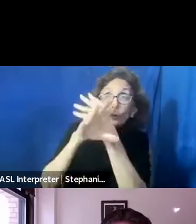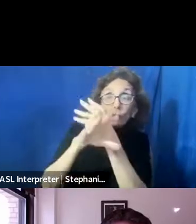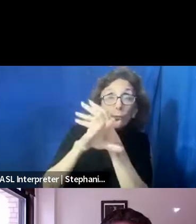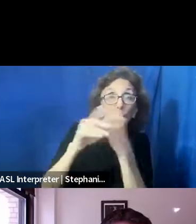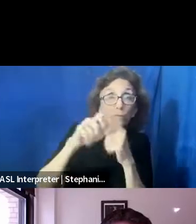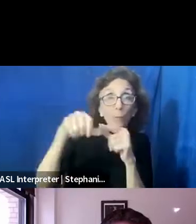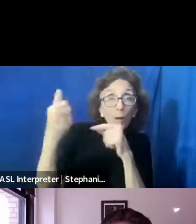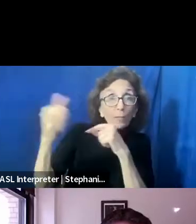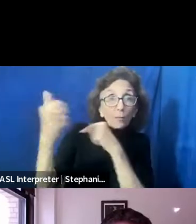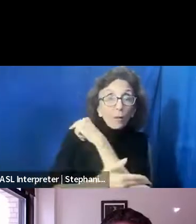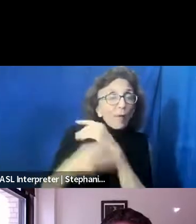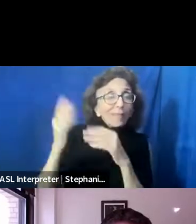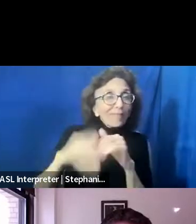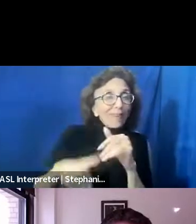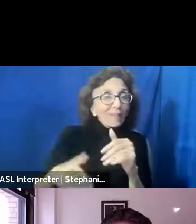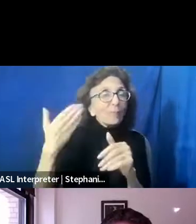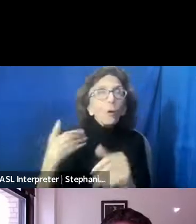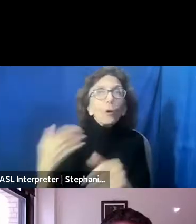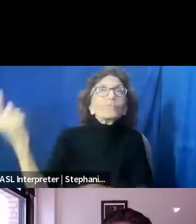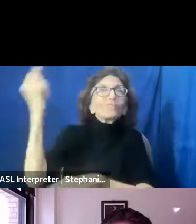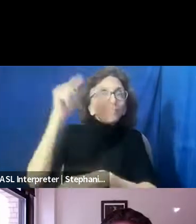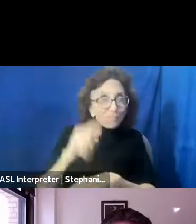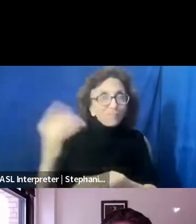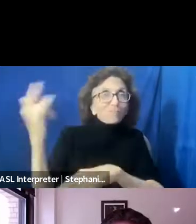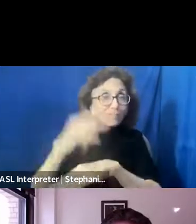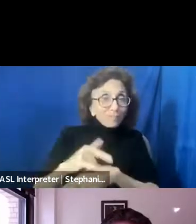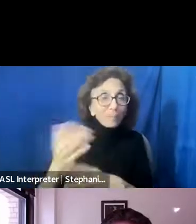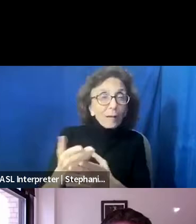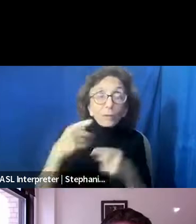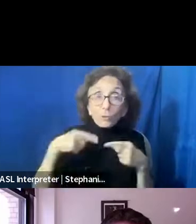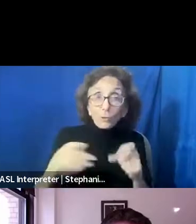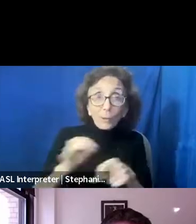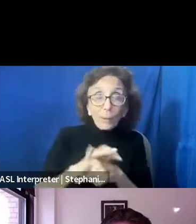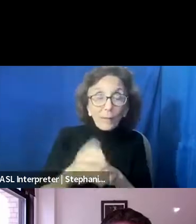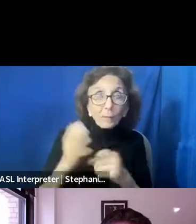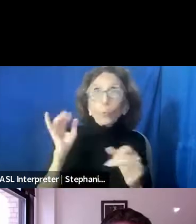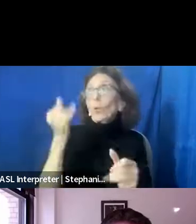to. We've had a big learning curve with that during the pandemic.